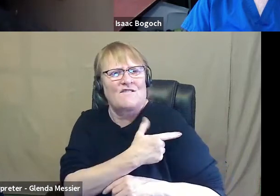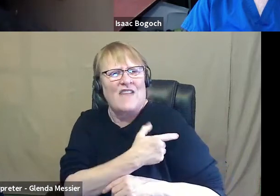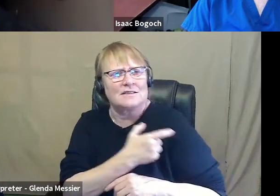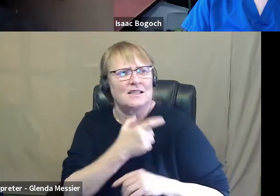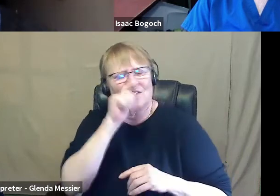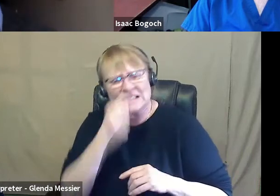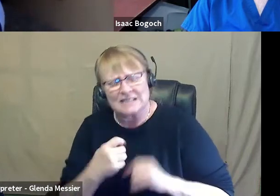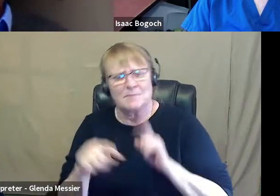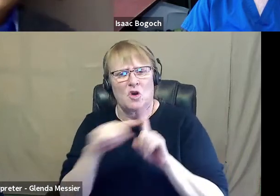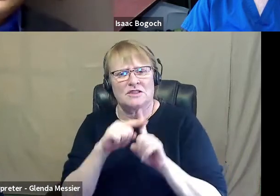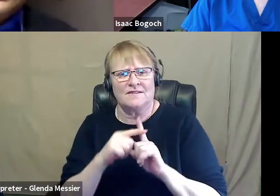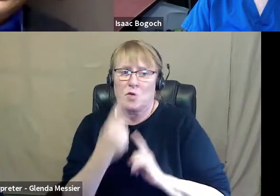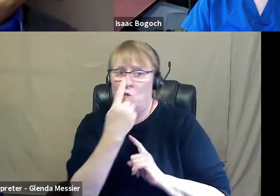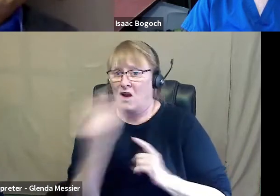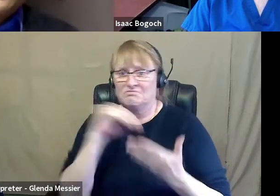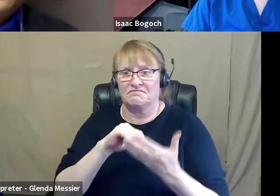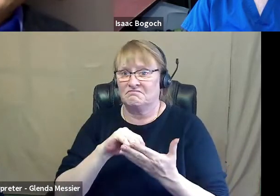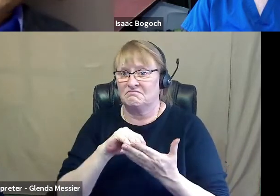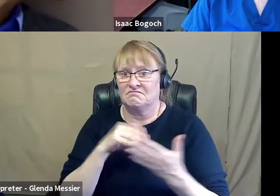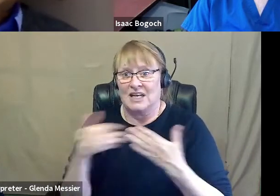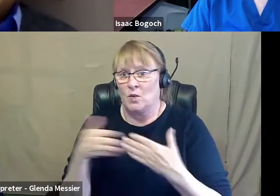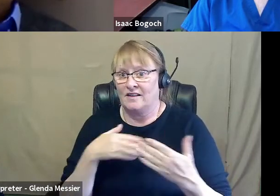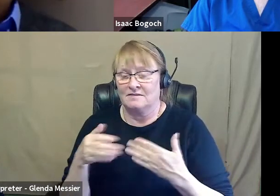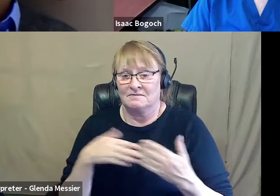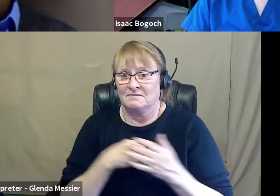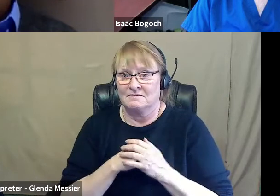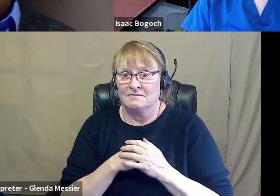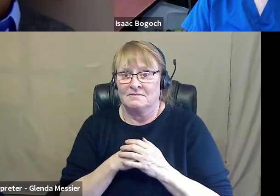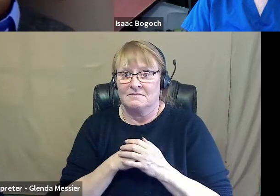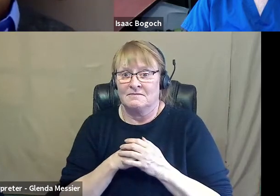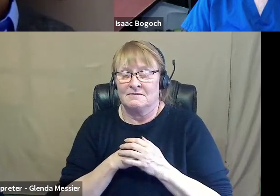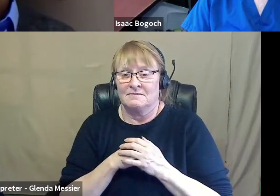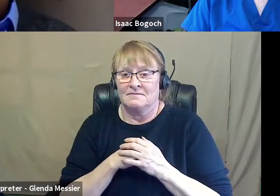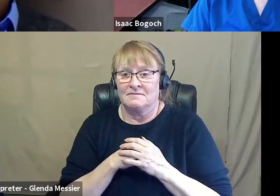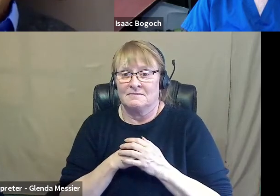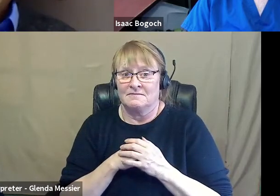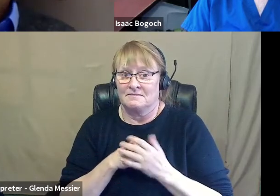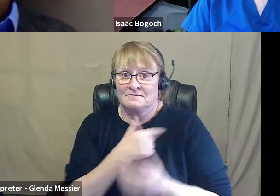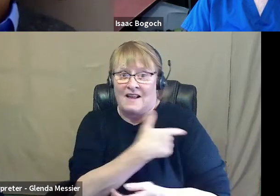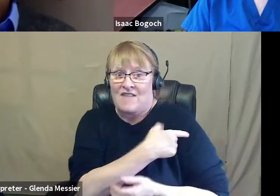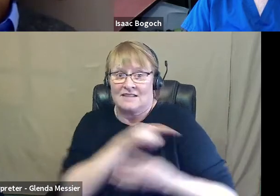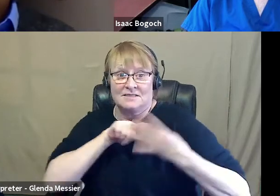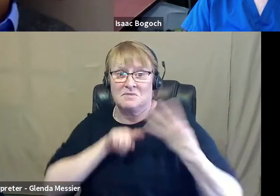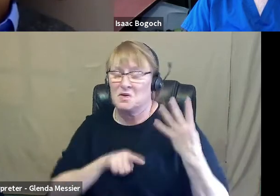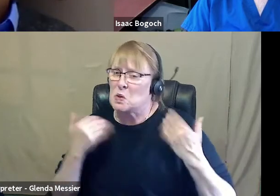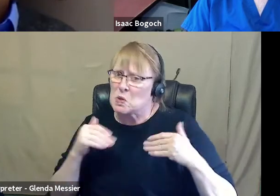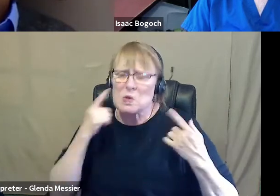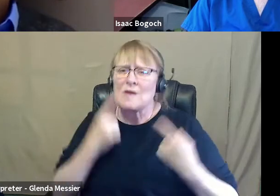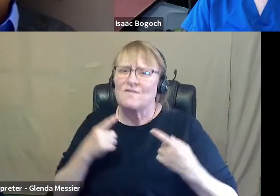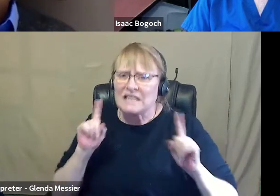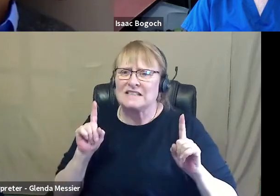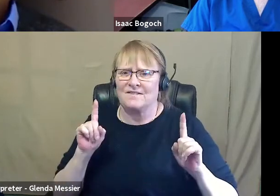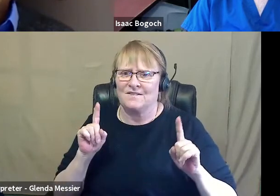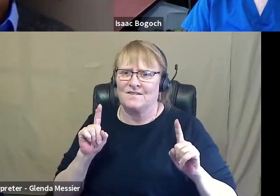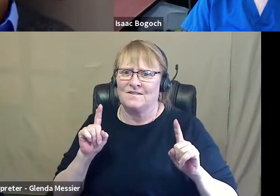So we put that in just to be conservative. But really, these vaccines are all highly effective in preventing you